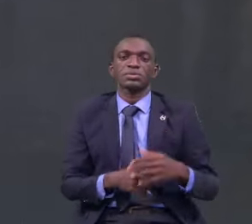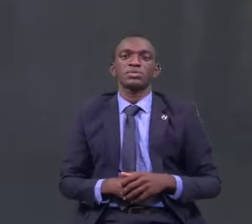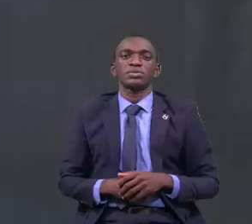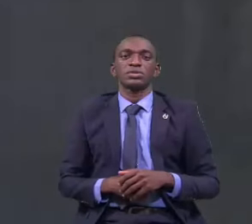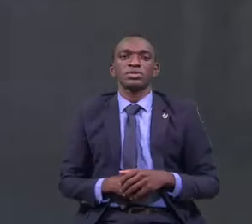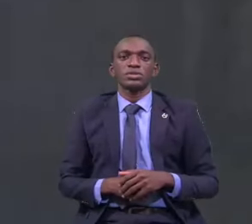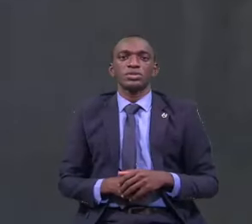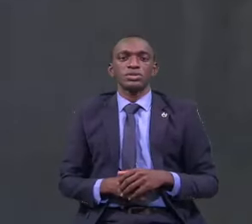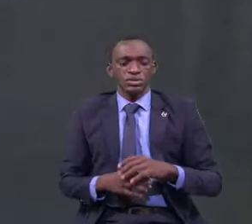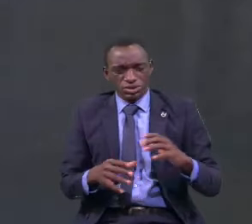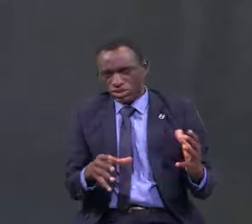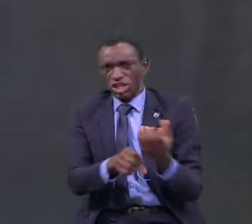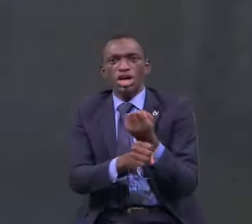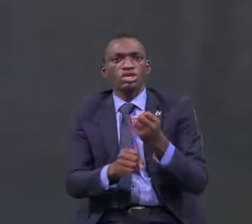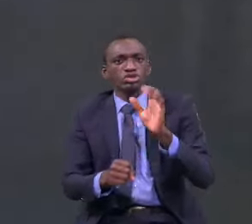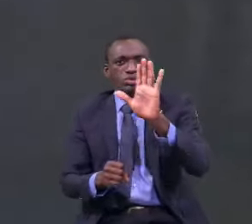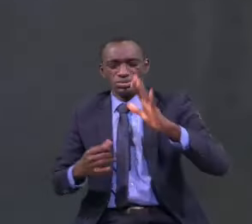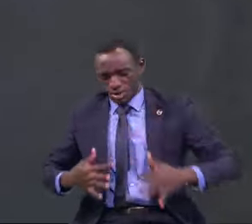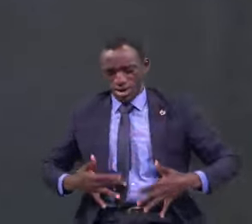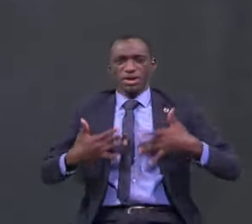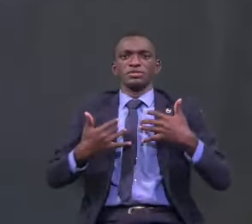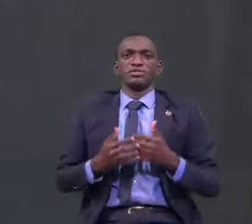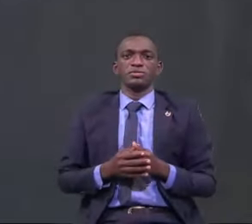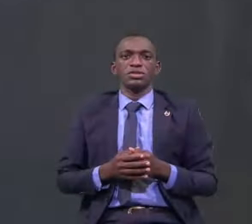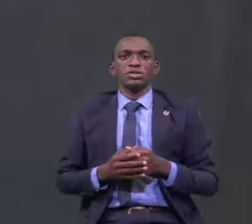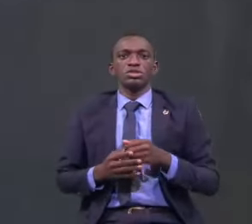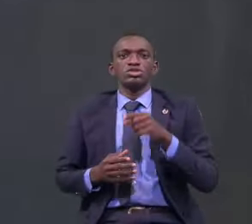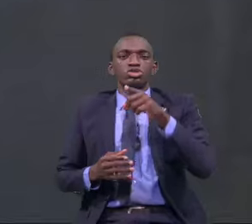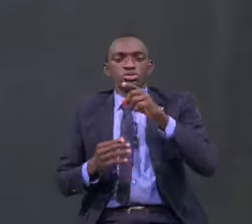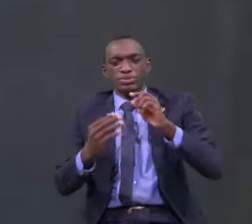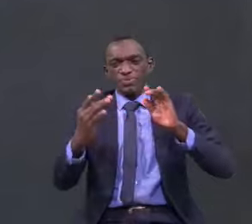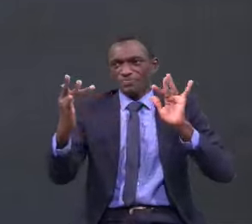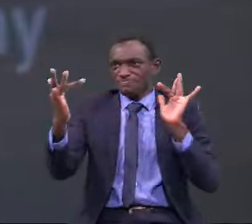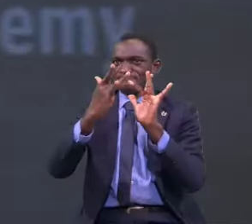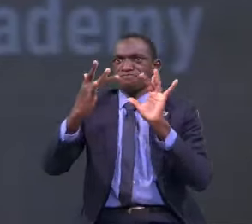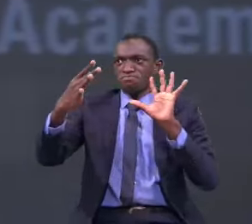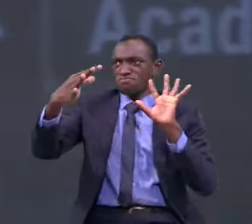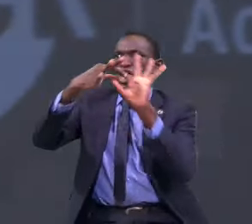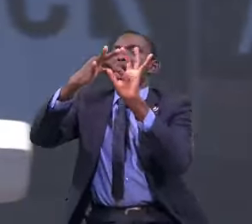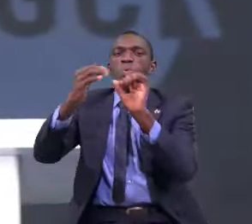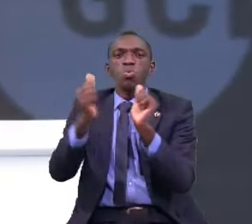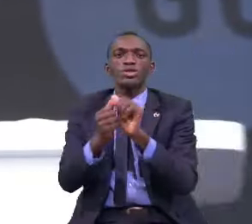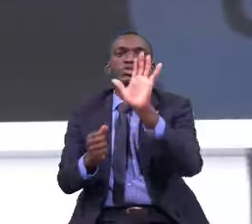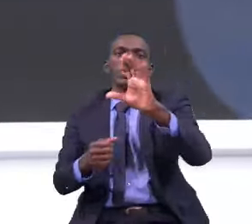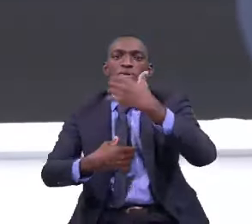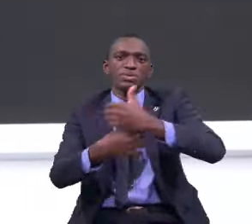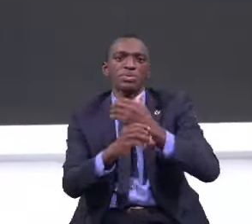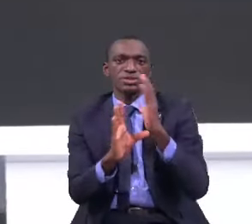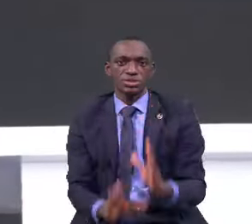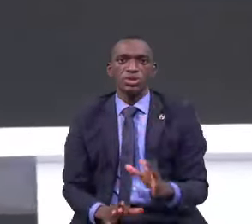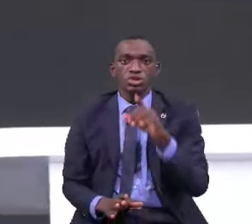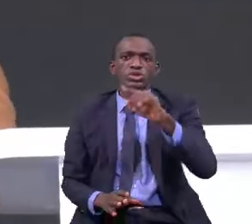Take hold of your life. Link up with your Creator and say,